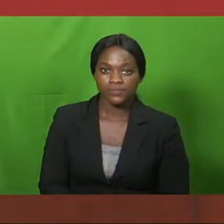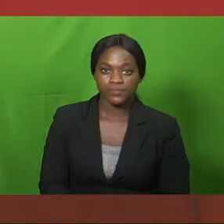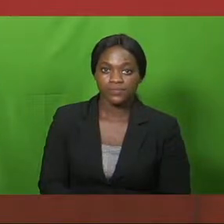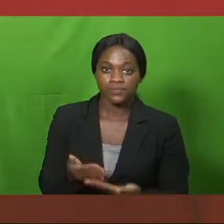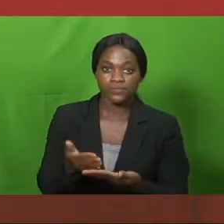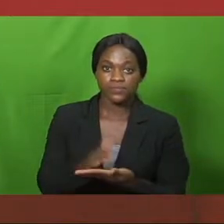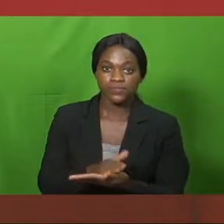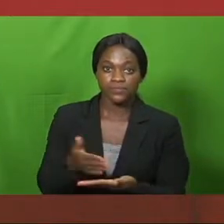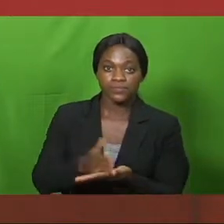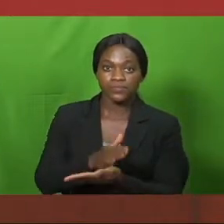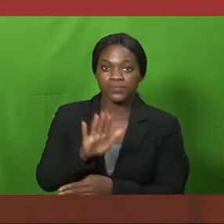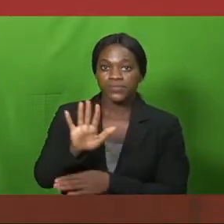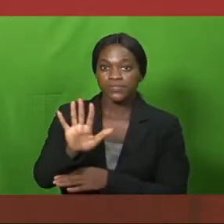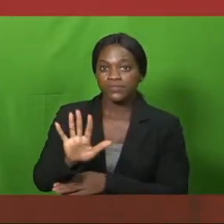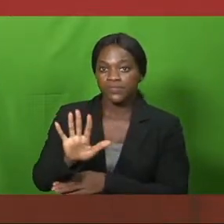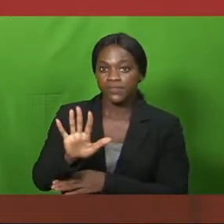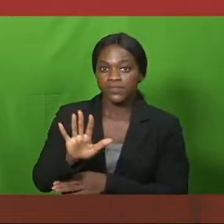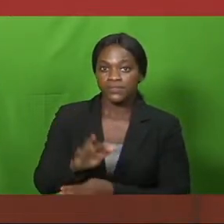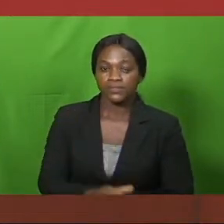Page 5.